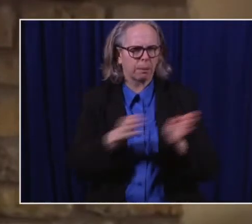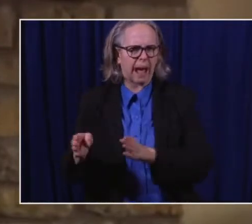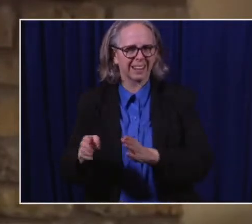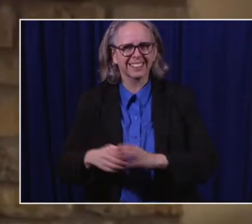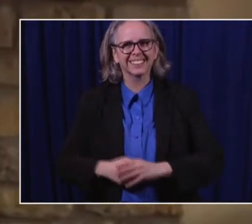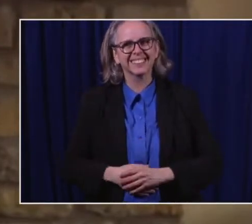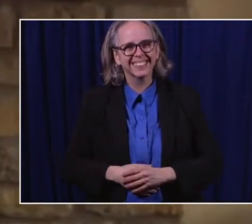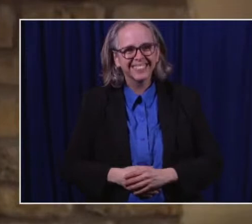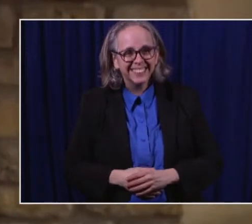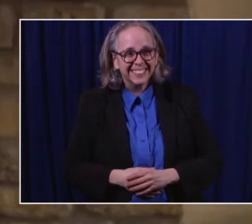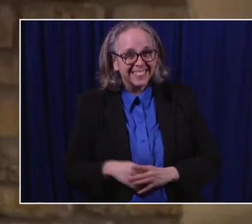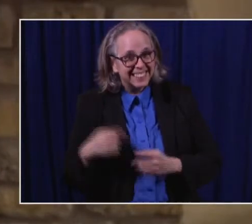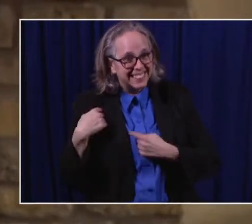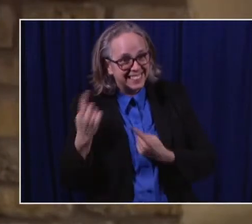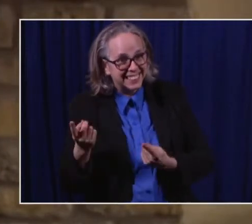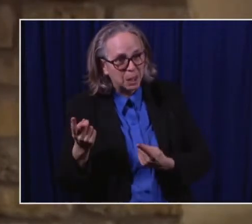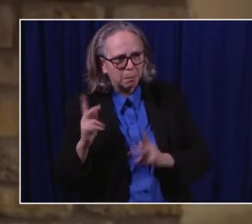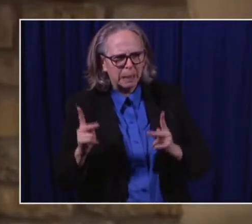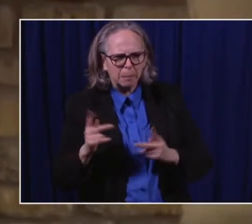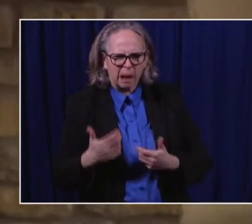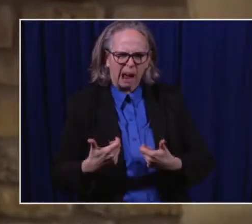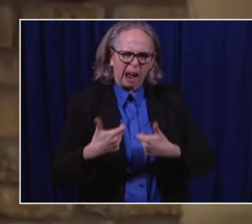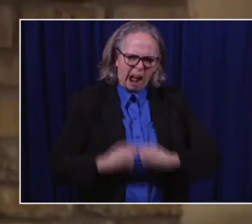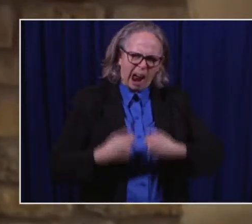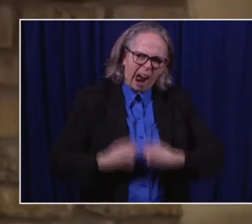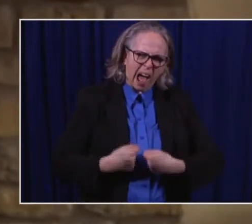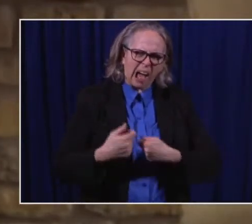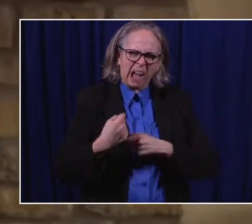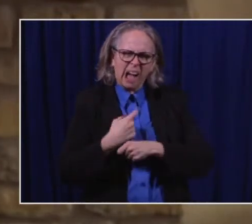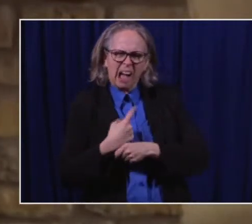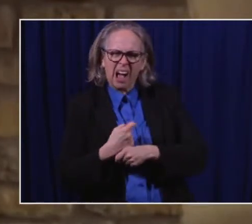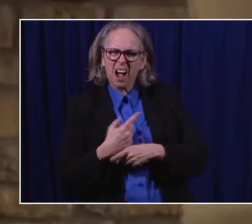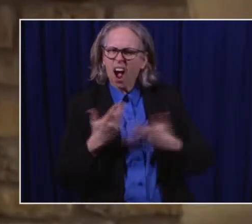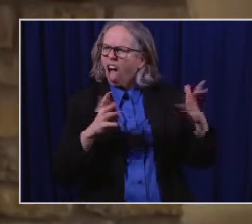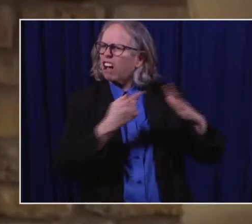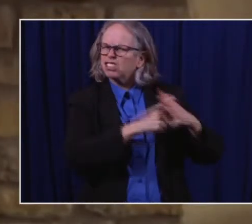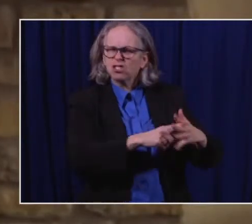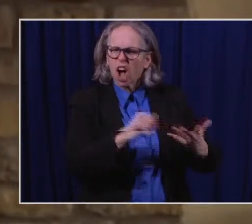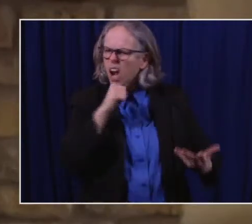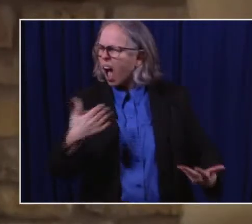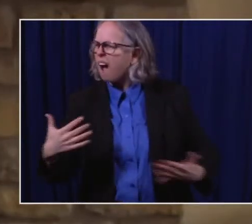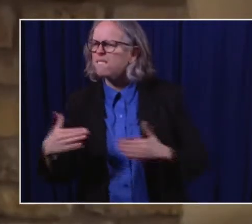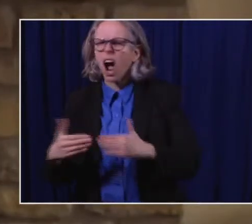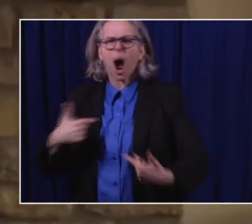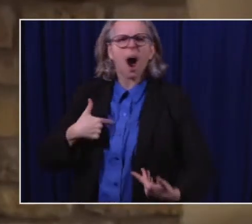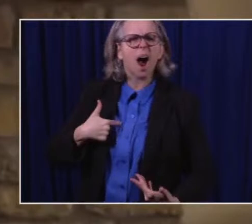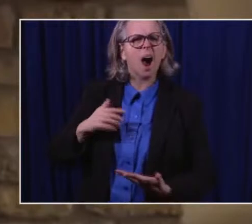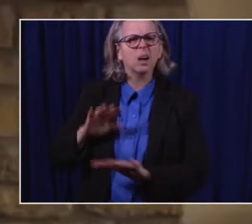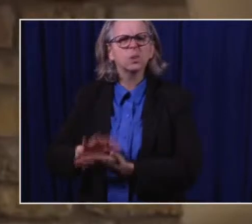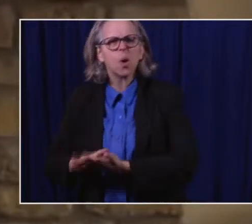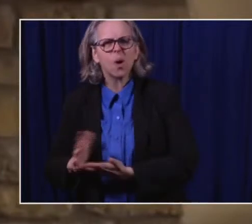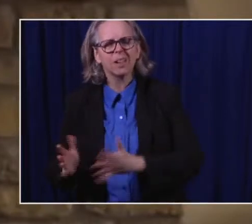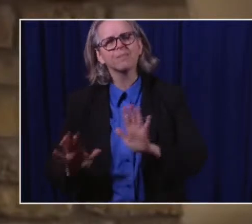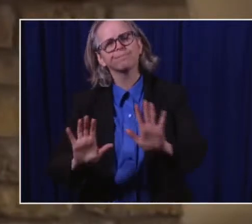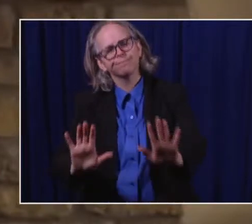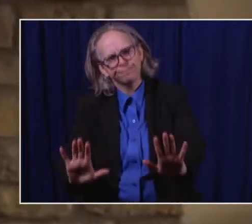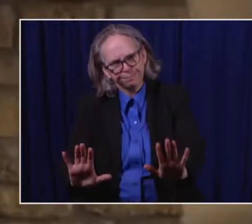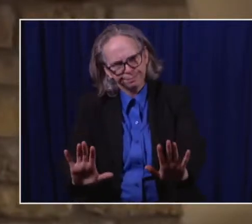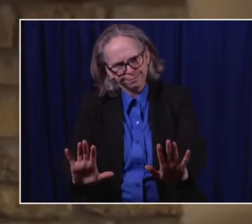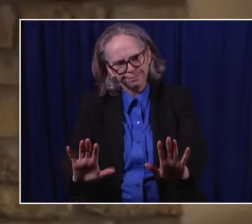say, how come these other schools started? How come we haven't started? And look, I understand.